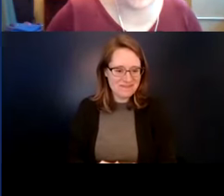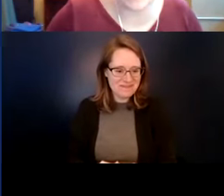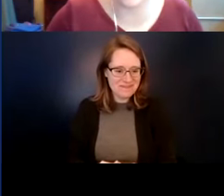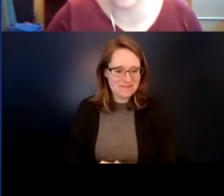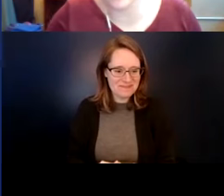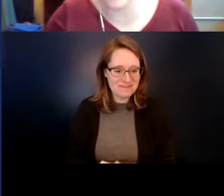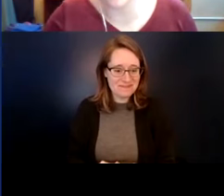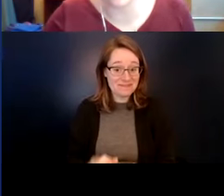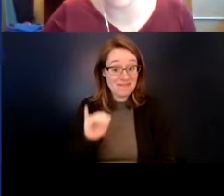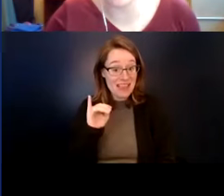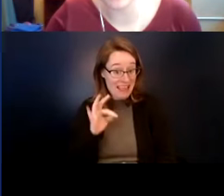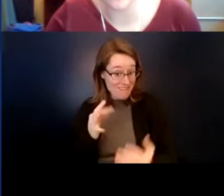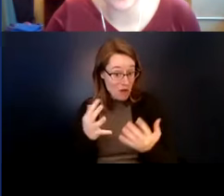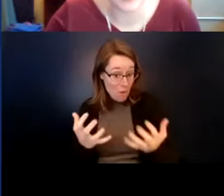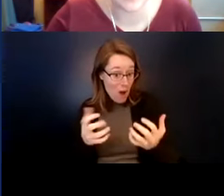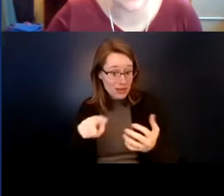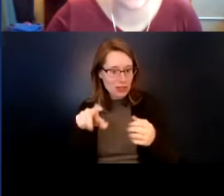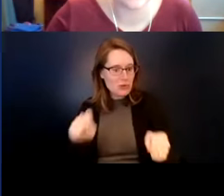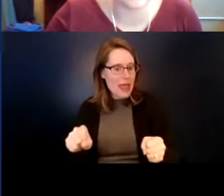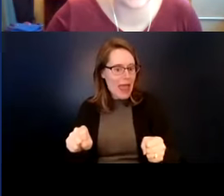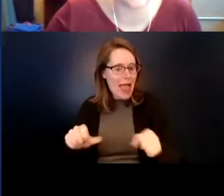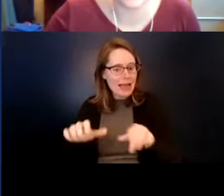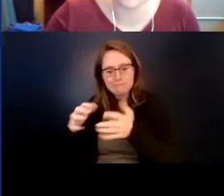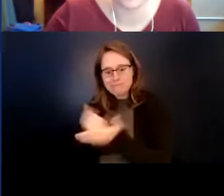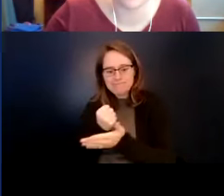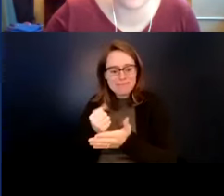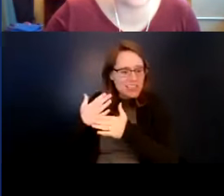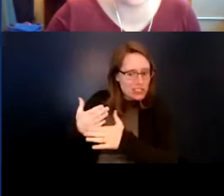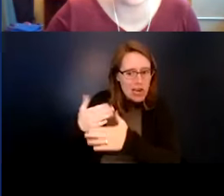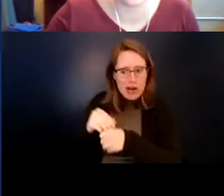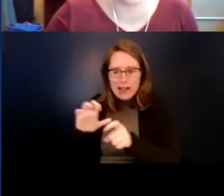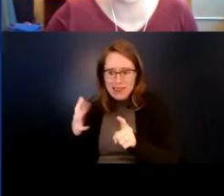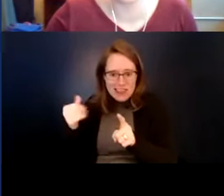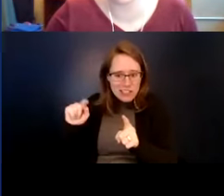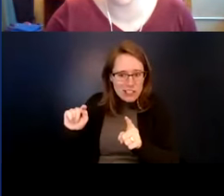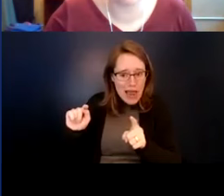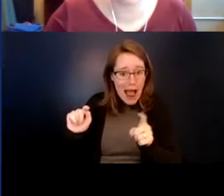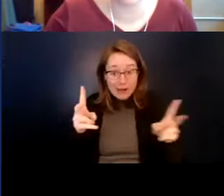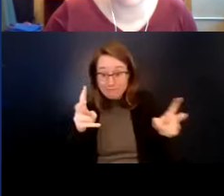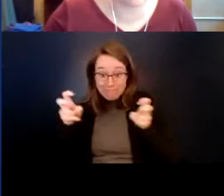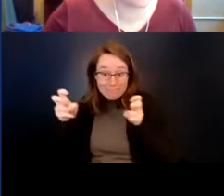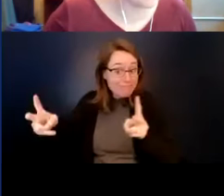And if you'd like to, you can take this time to share in the chat. You can share excerpts, the whole thing,